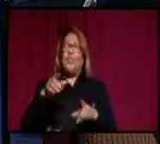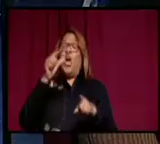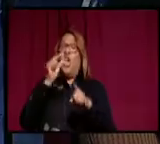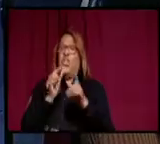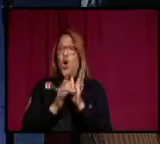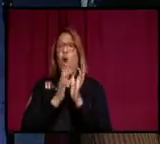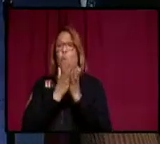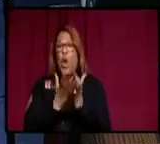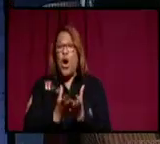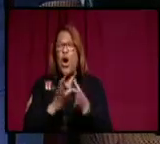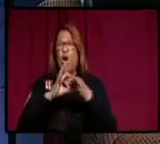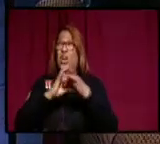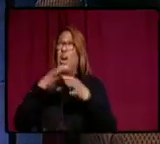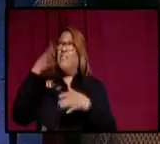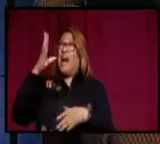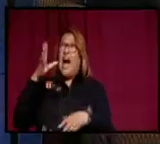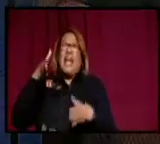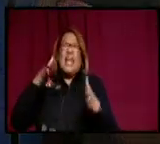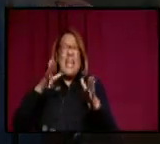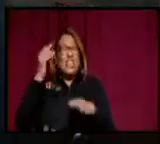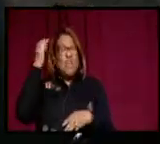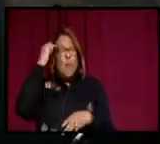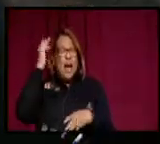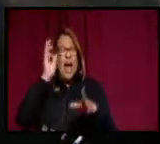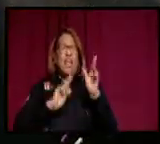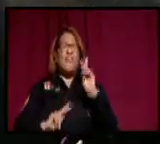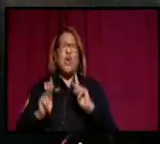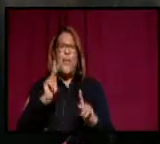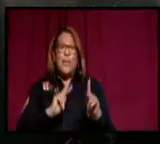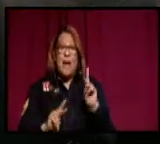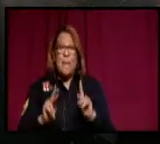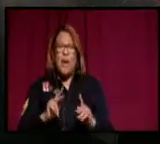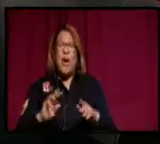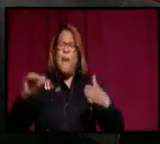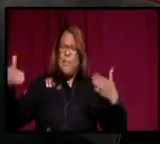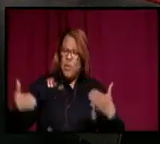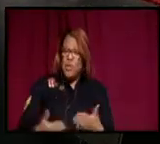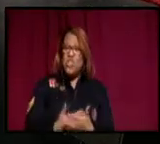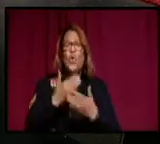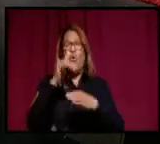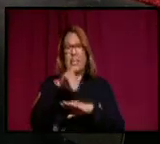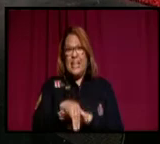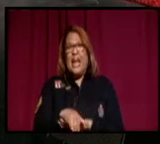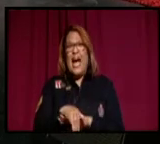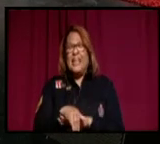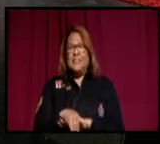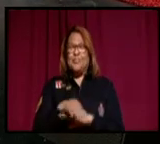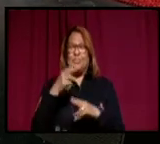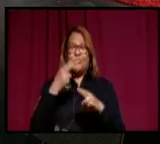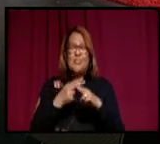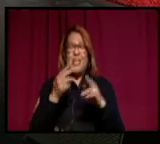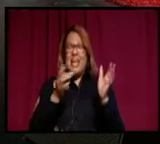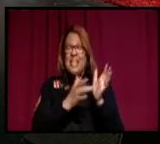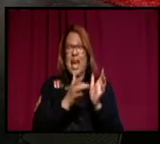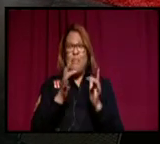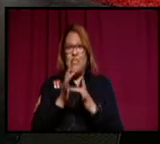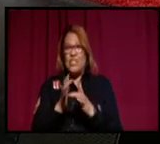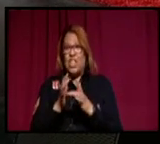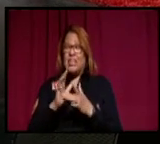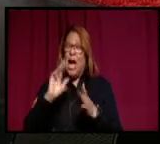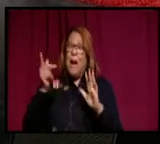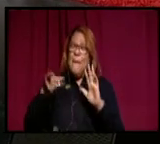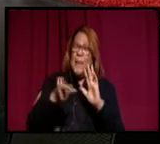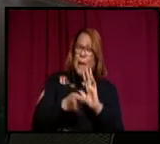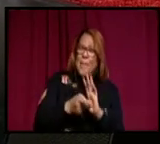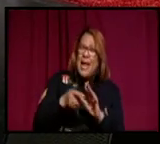of God. Lord, let your mind, let the mind of your people, let it be restored on tonight. God, in the name of Jesus, bring back to